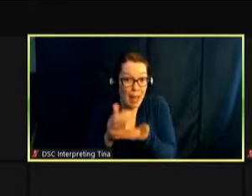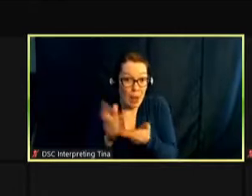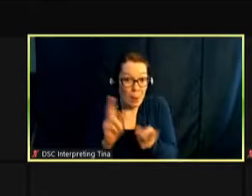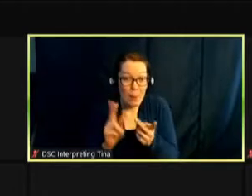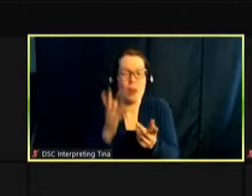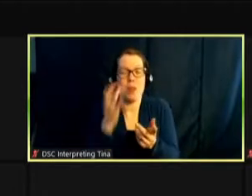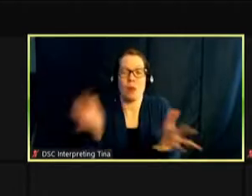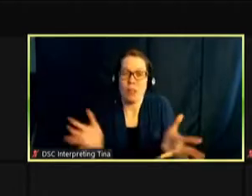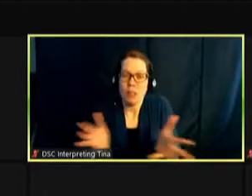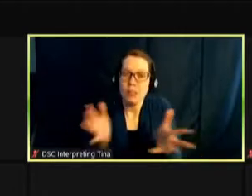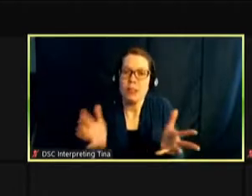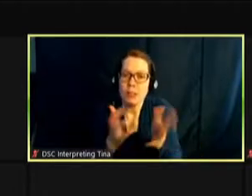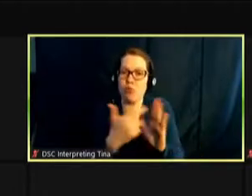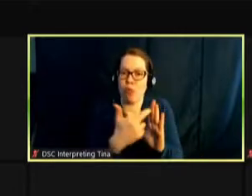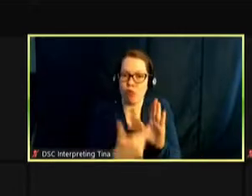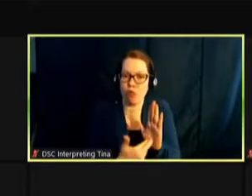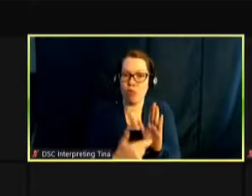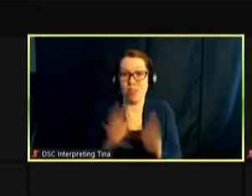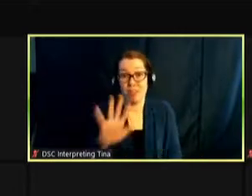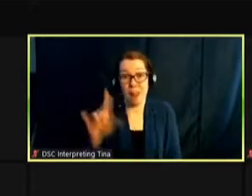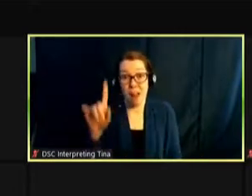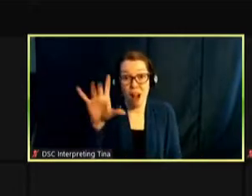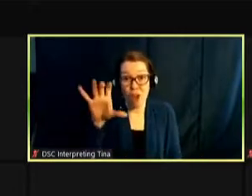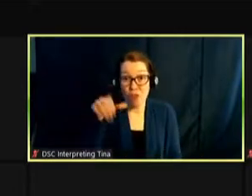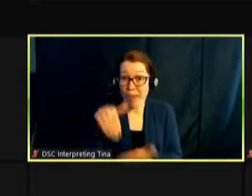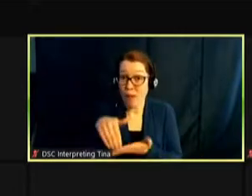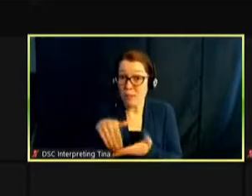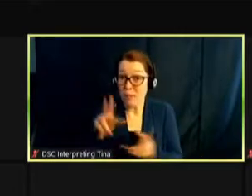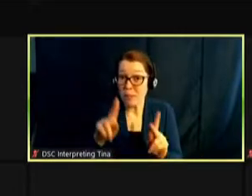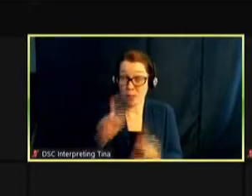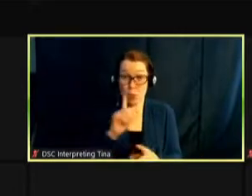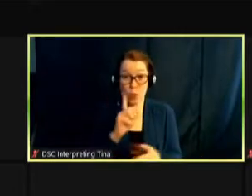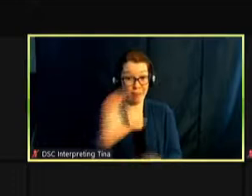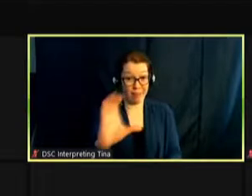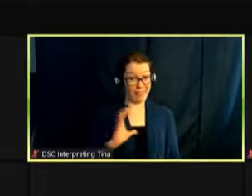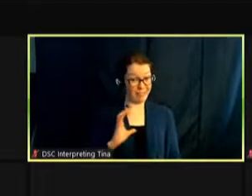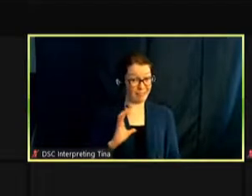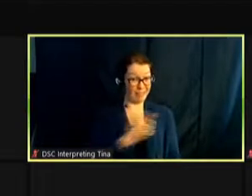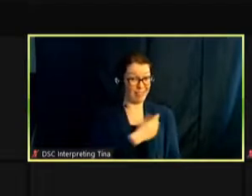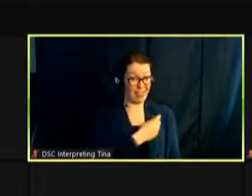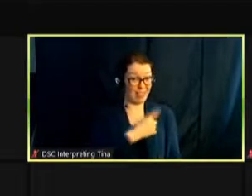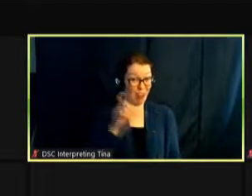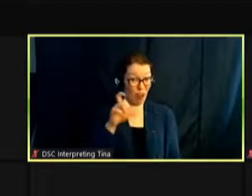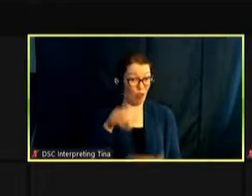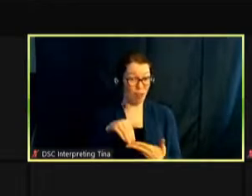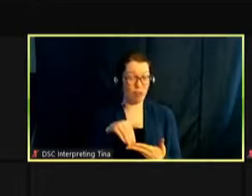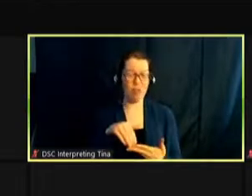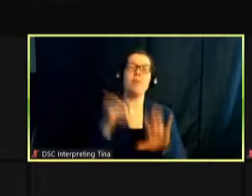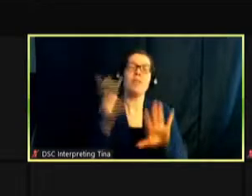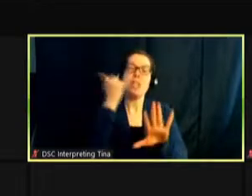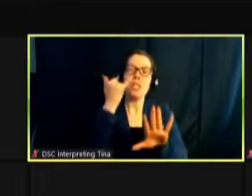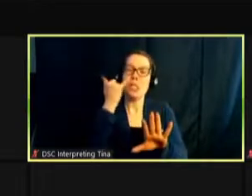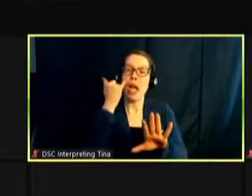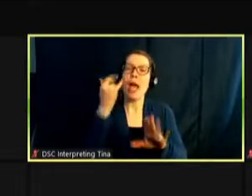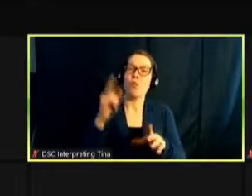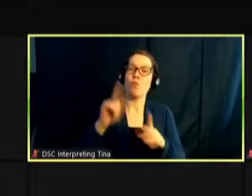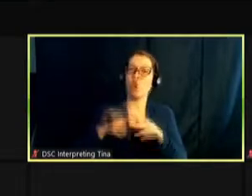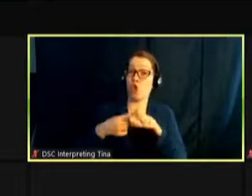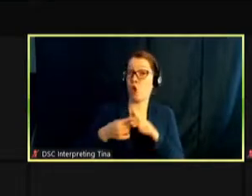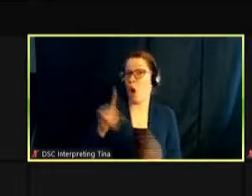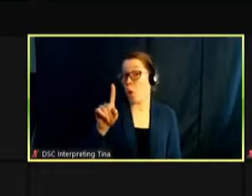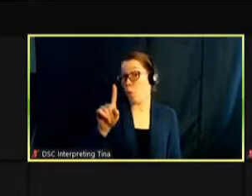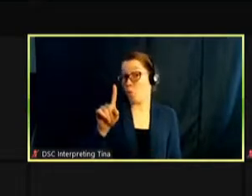so important, about 100,000. Are we going to get 100? So let's say we open up 65 and older, you know, April